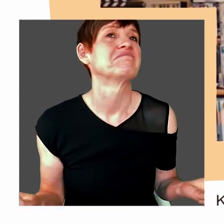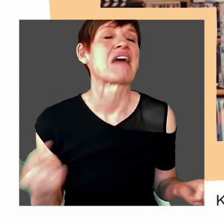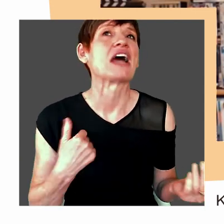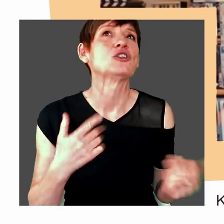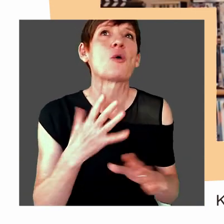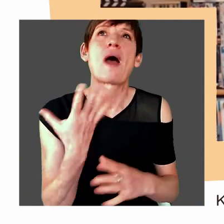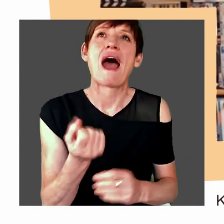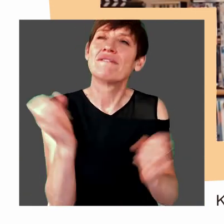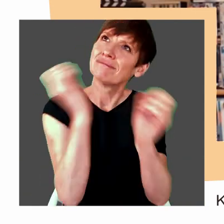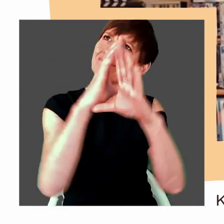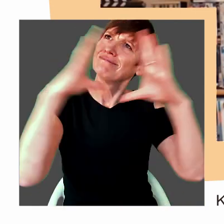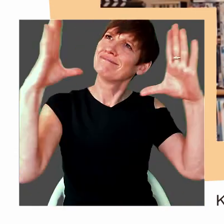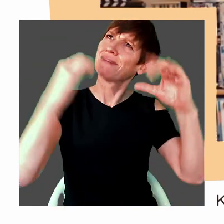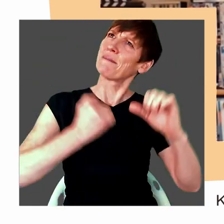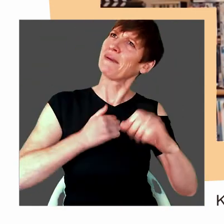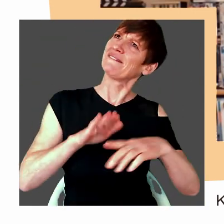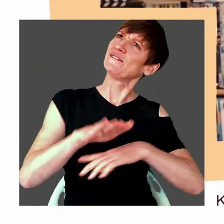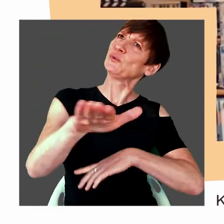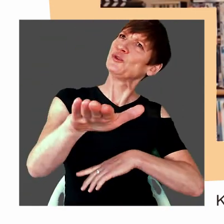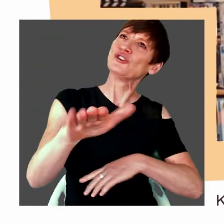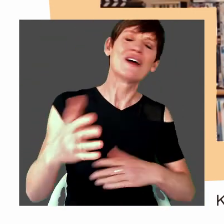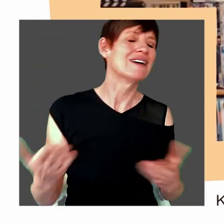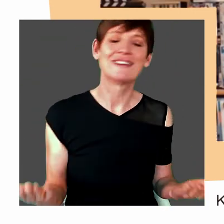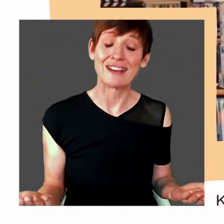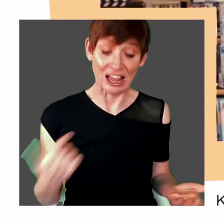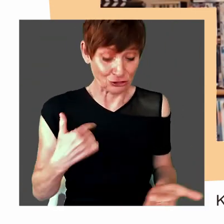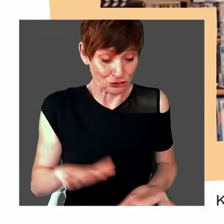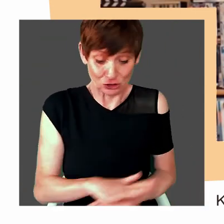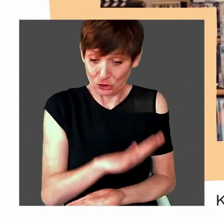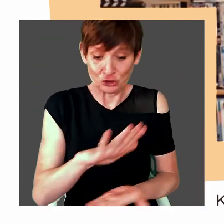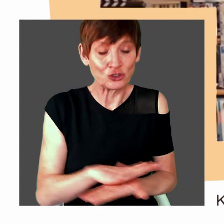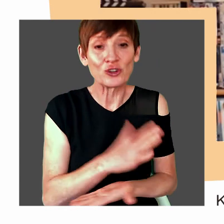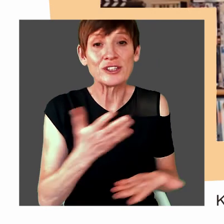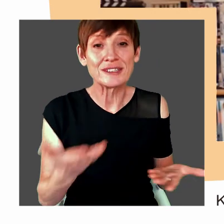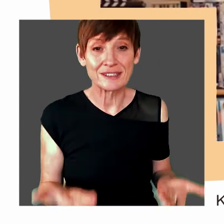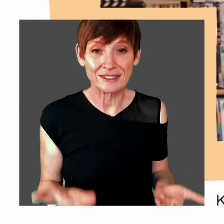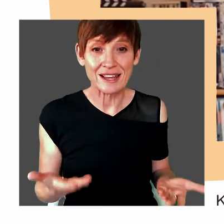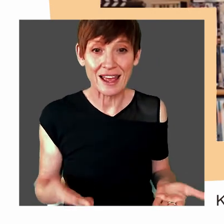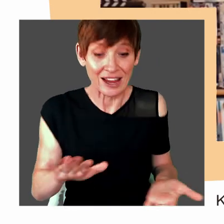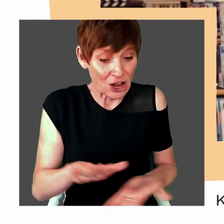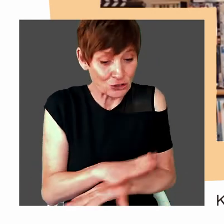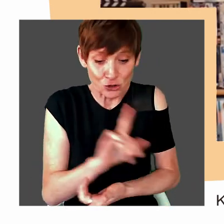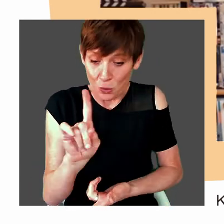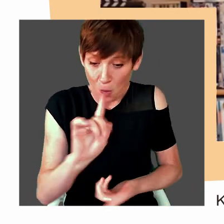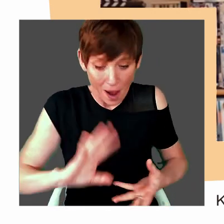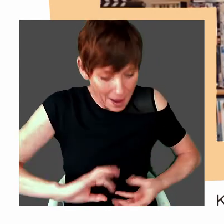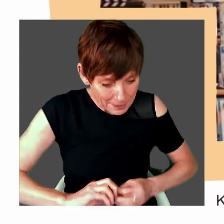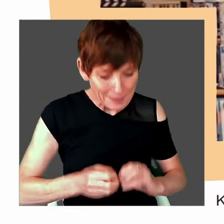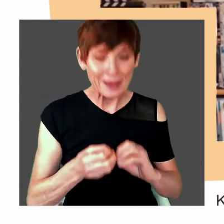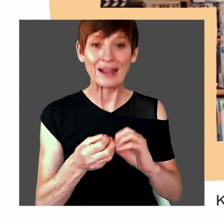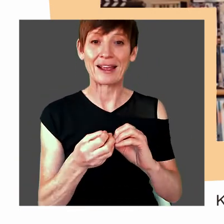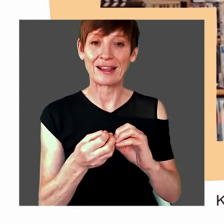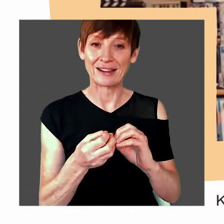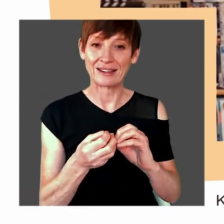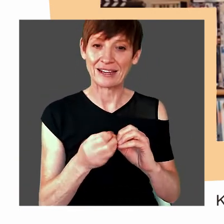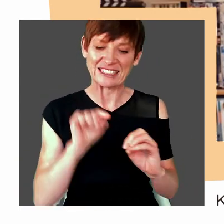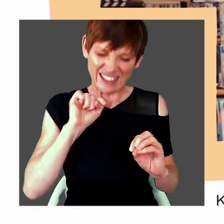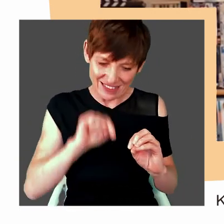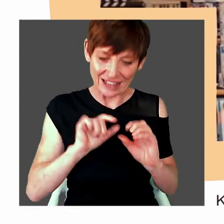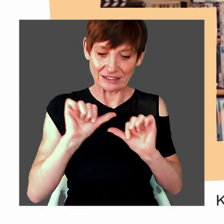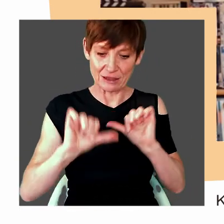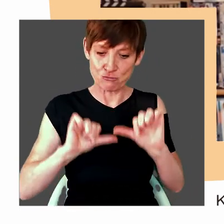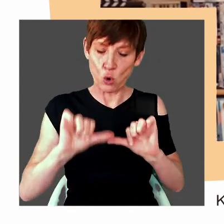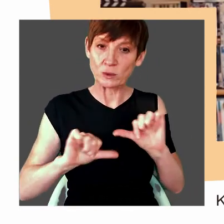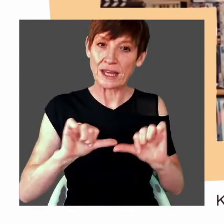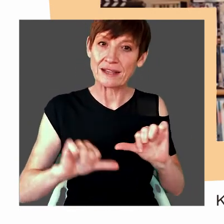just enjoy what I am today and what I'm making. This is about the process,